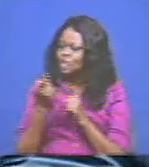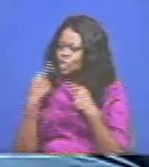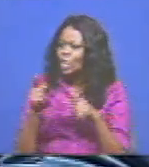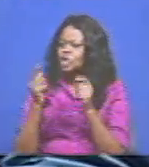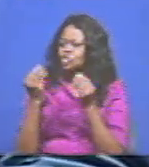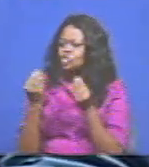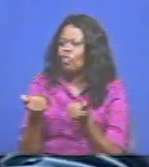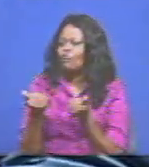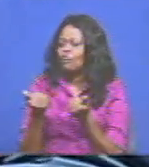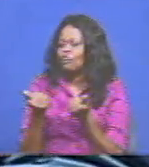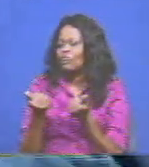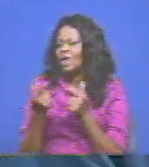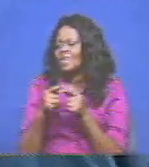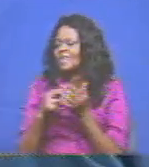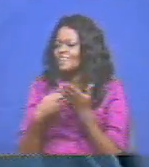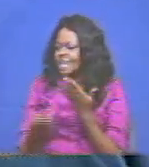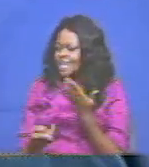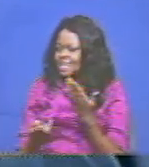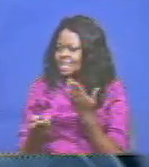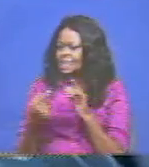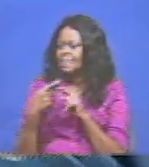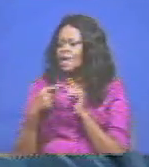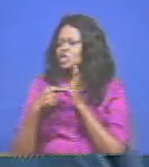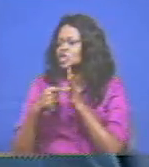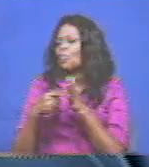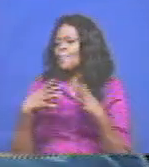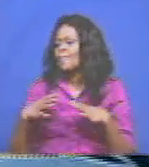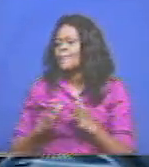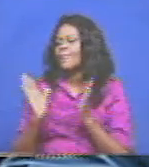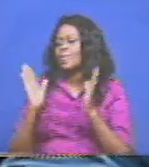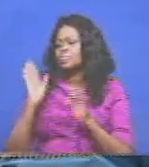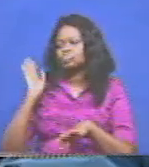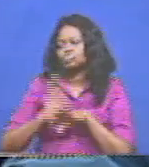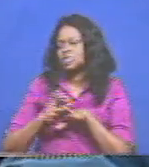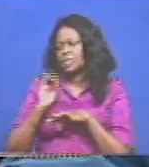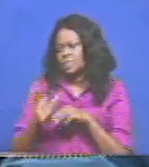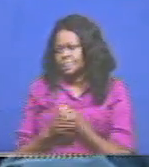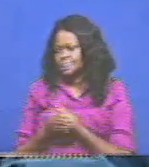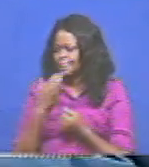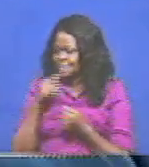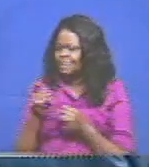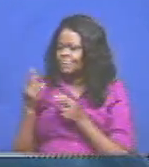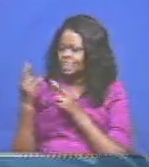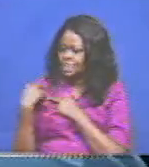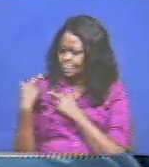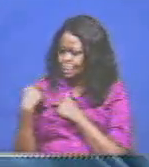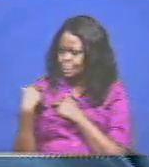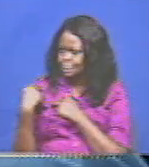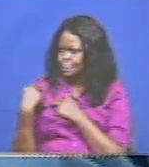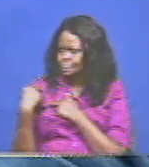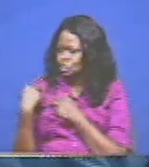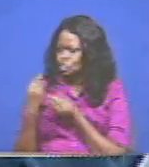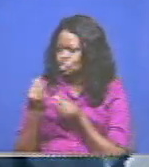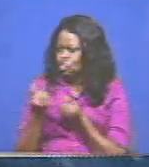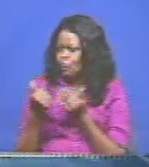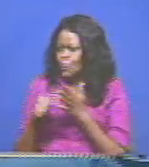mm-hmm. and failed. Mm-hmm. So I think there is a process which he has not taken mm-hmm. charge to make sure that, in fact, this matter okay. does